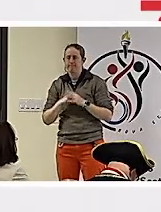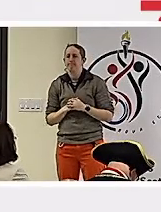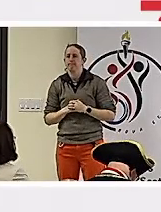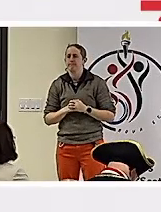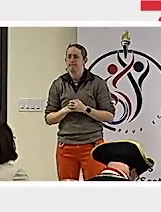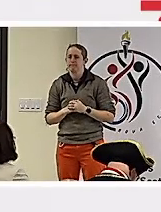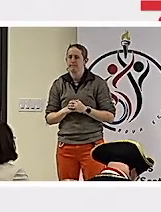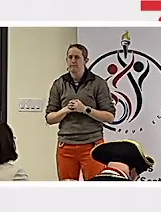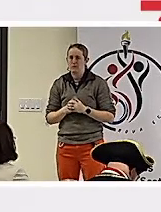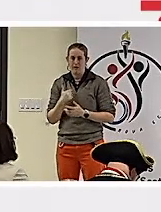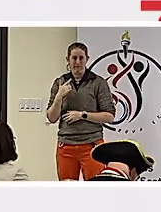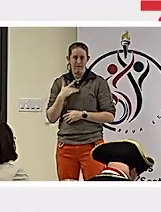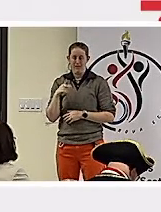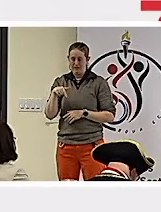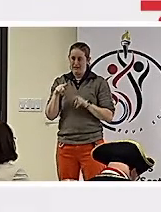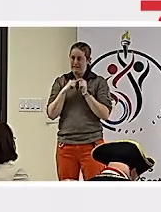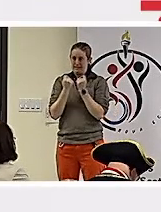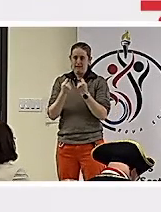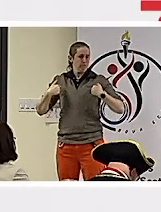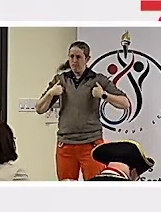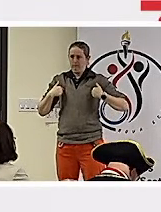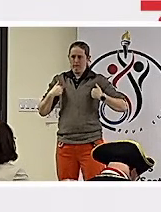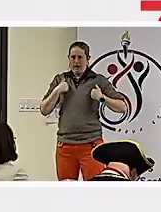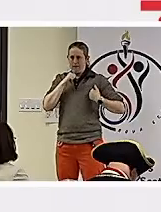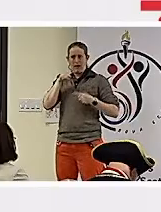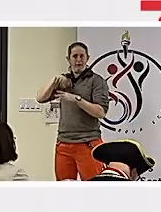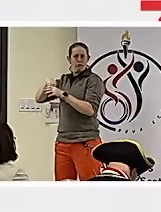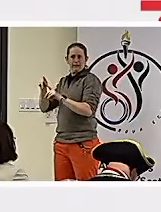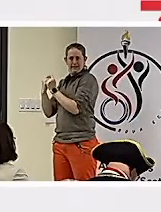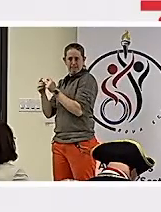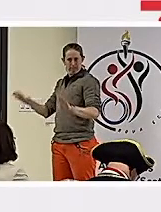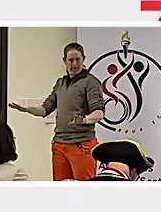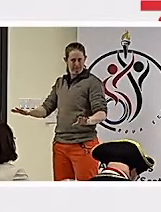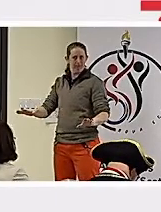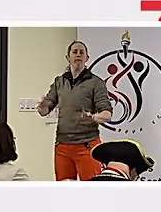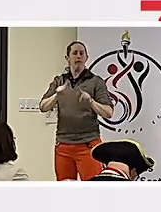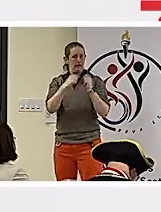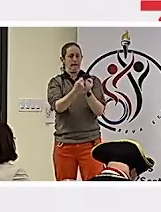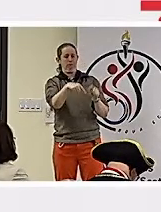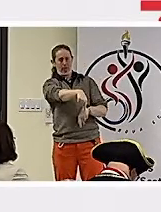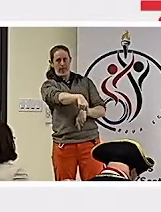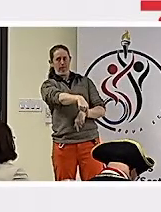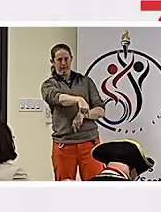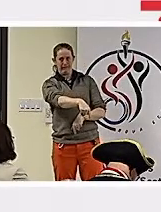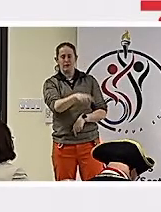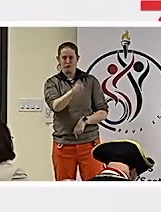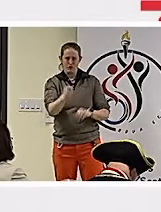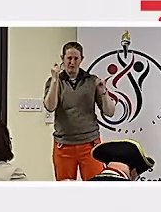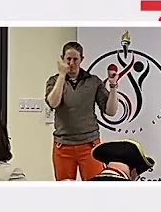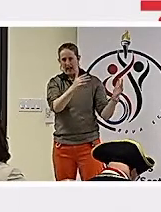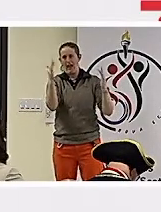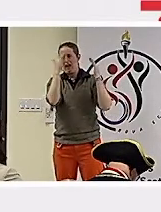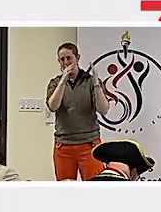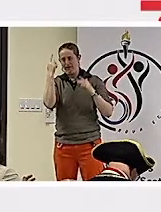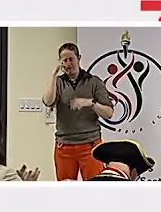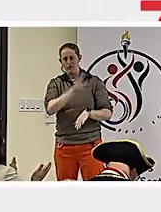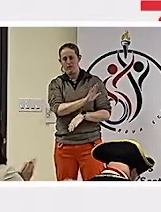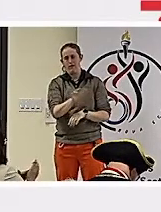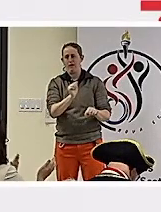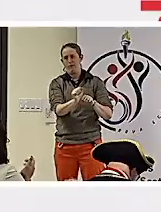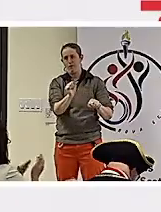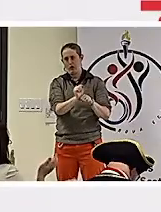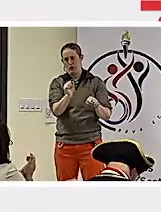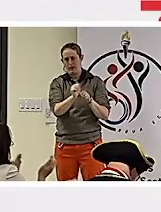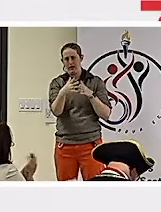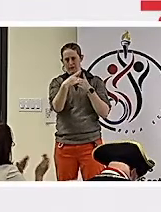that the team itself, not me, the team, definitely needs a round of applause for the work and the leadership that they've